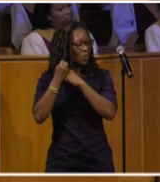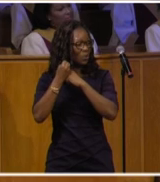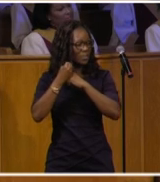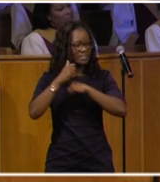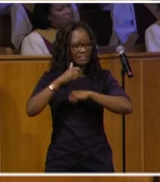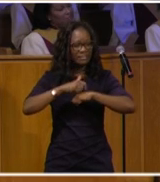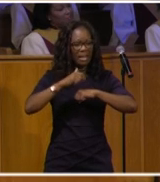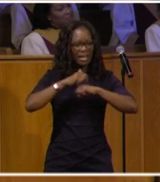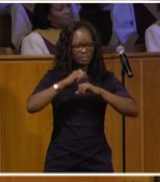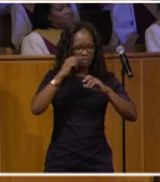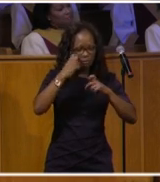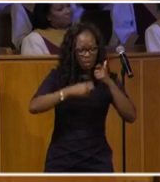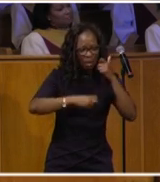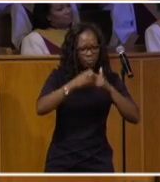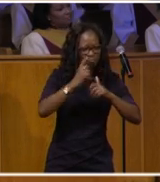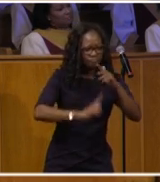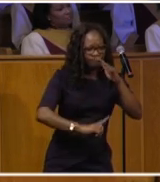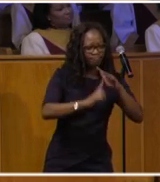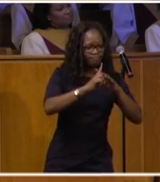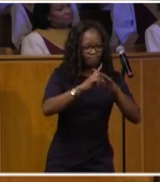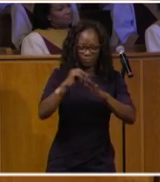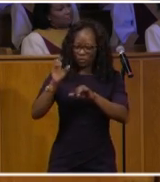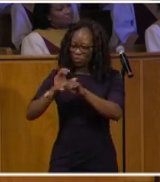of trouble.